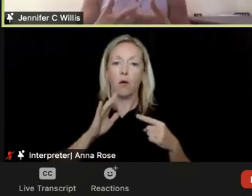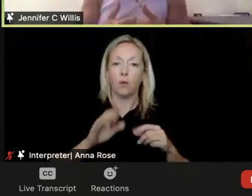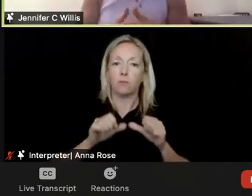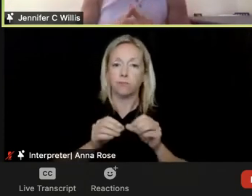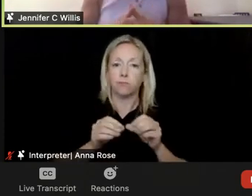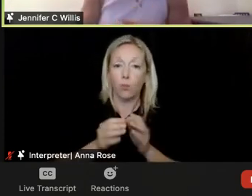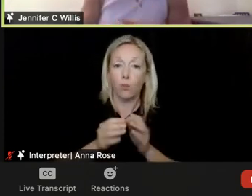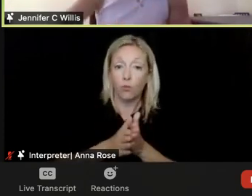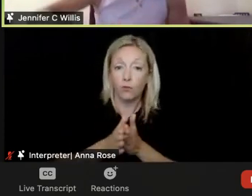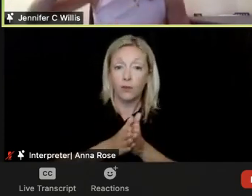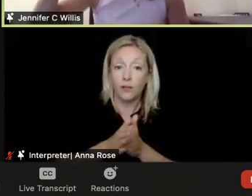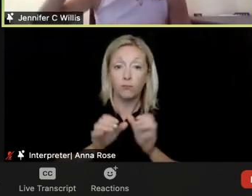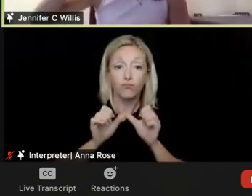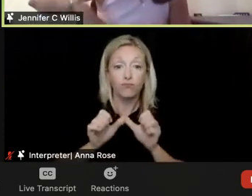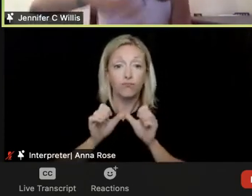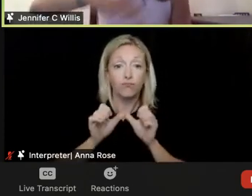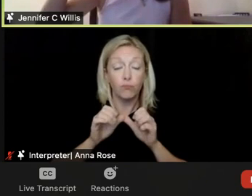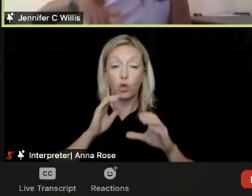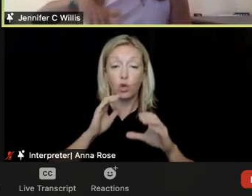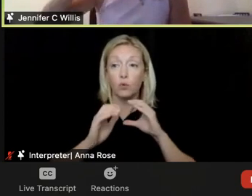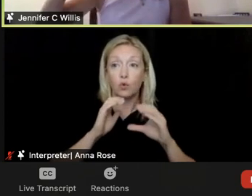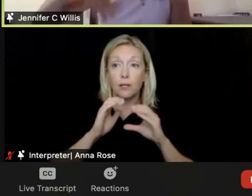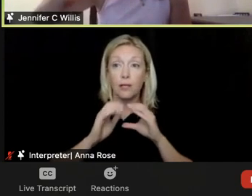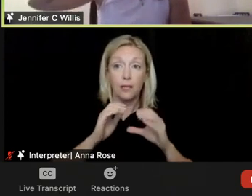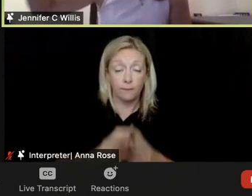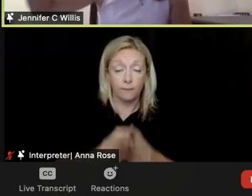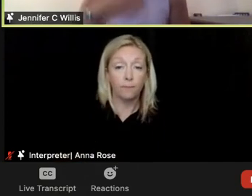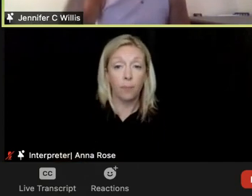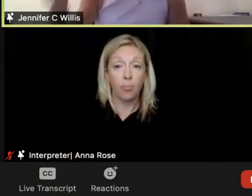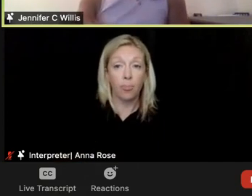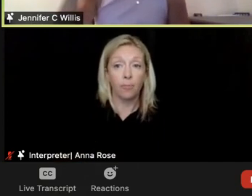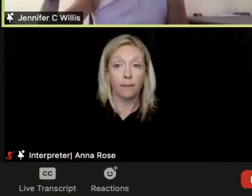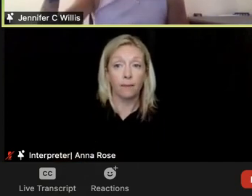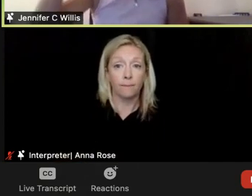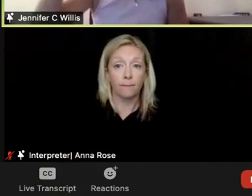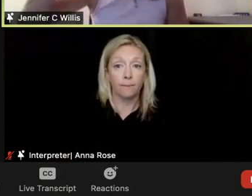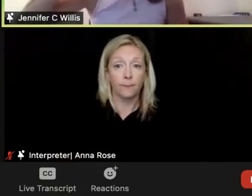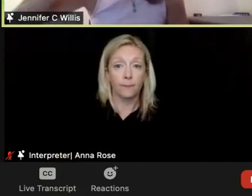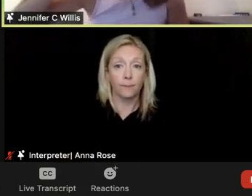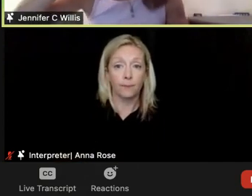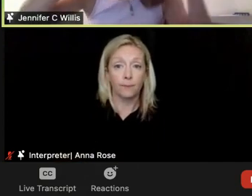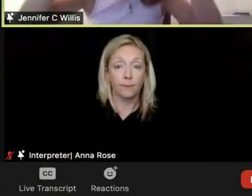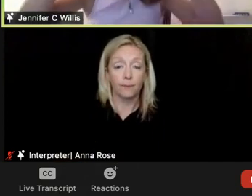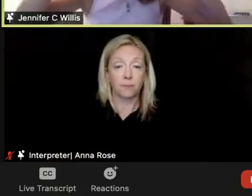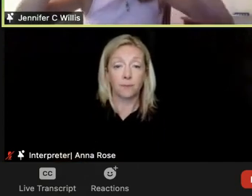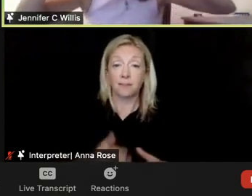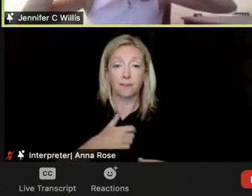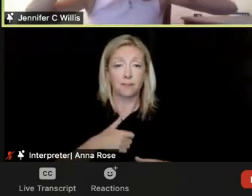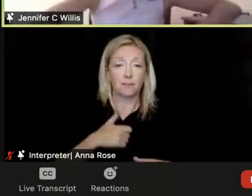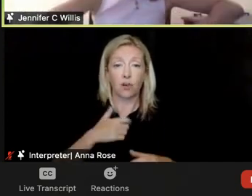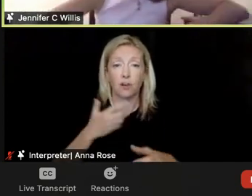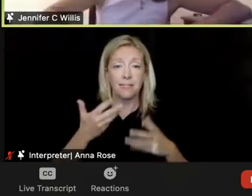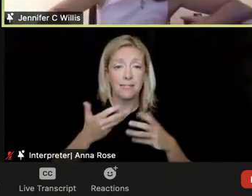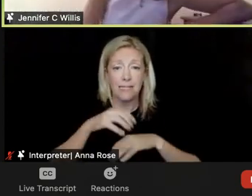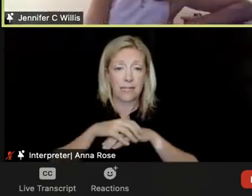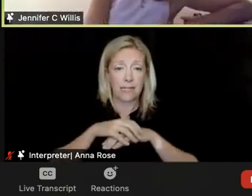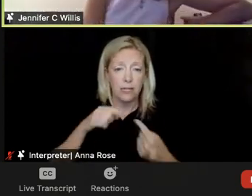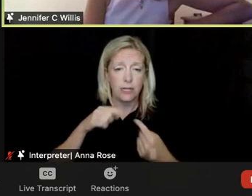and, you know, not requiring them to. So they're, what am I losing? Where are the words, Chris? Where are the